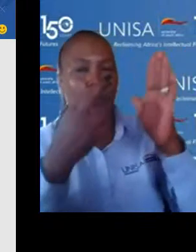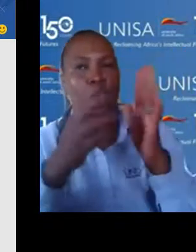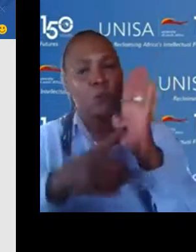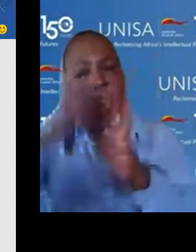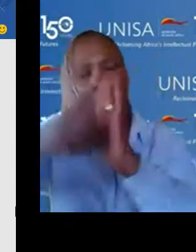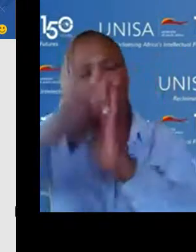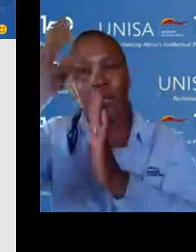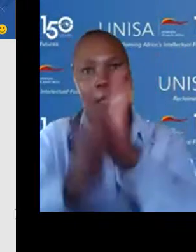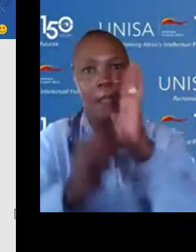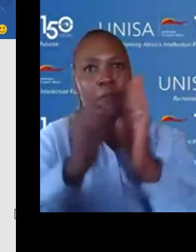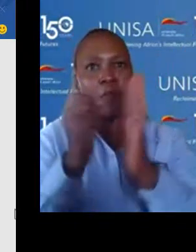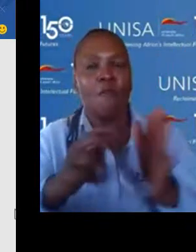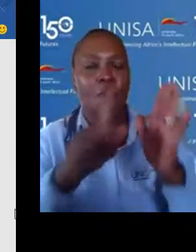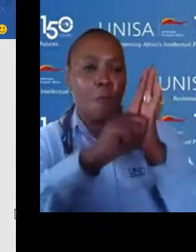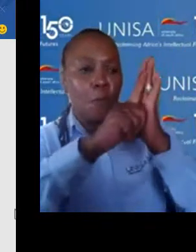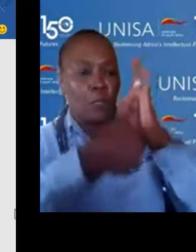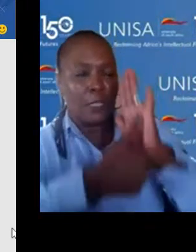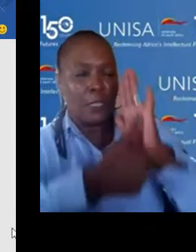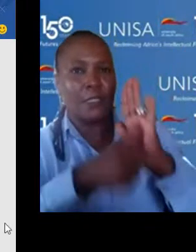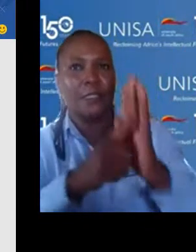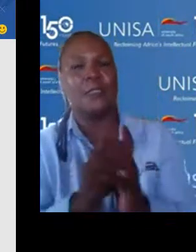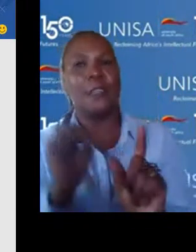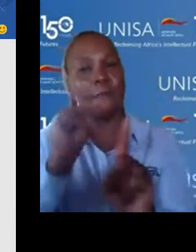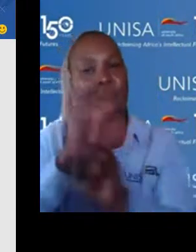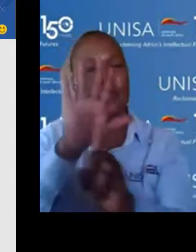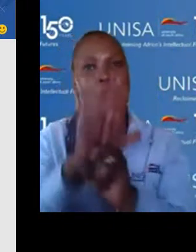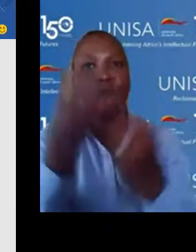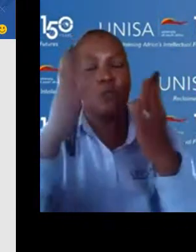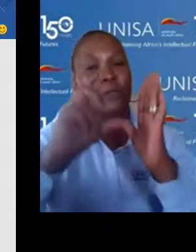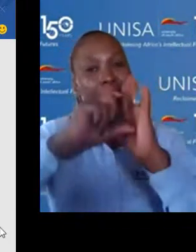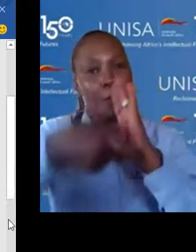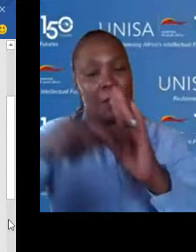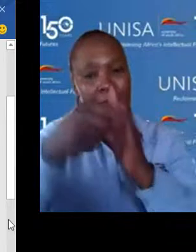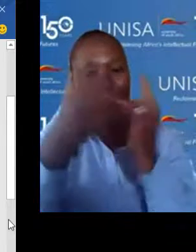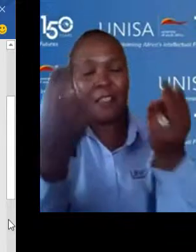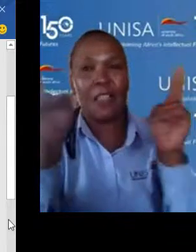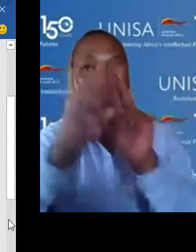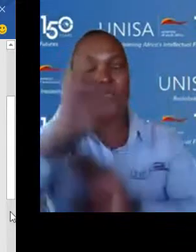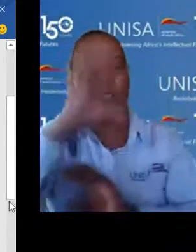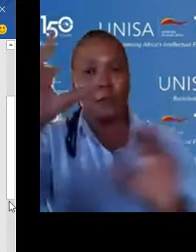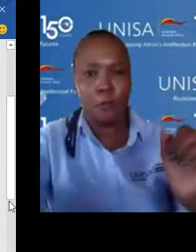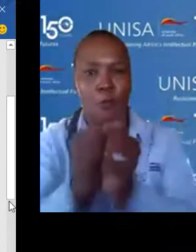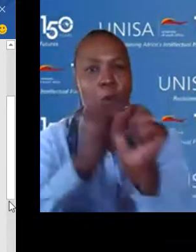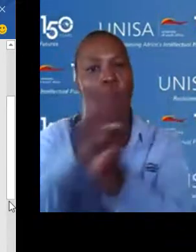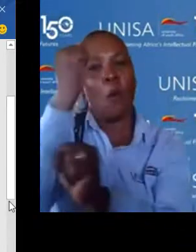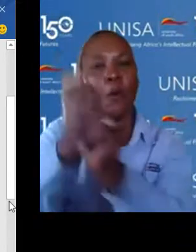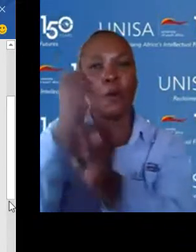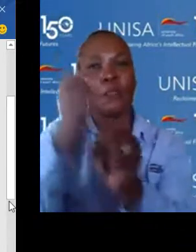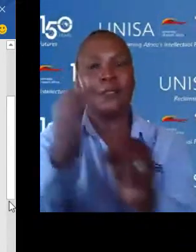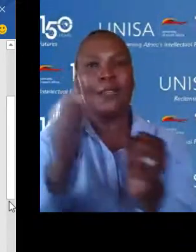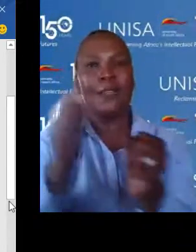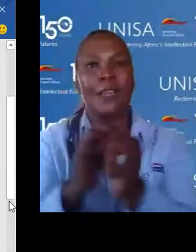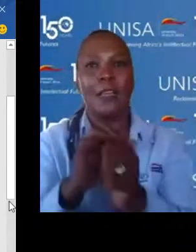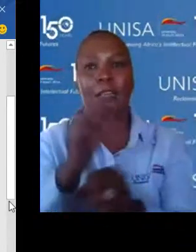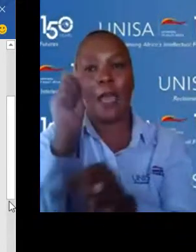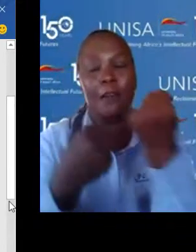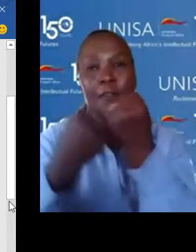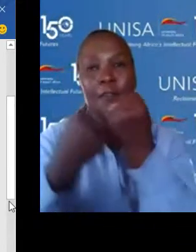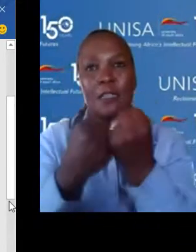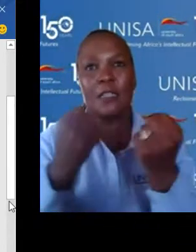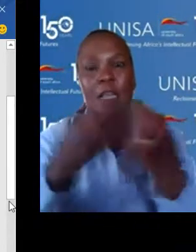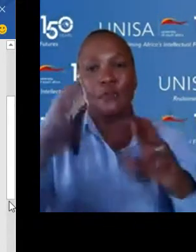which affect students with disabilities at UNISA, in collaboration with Advocacy and Resource Center for Students